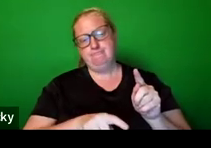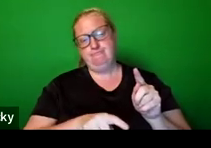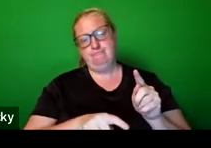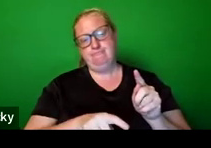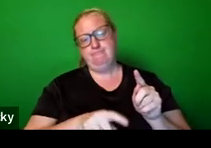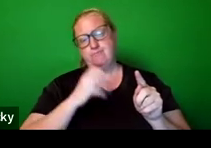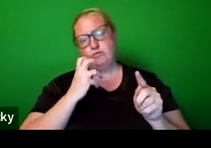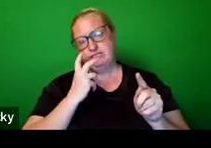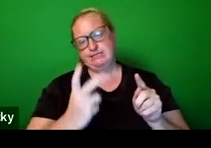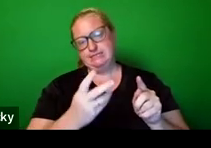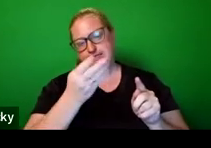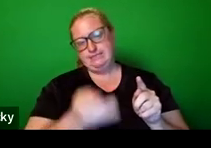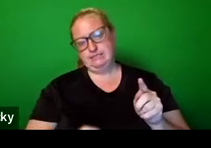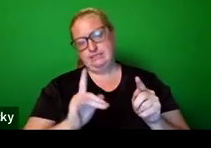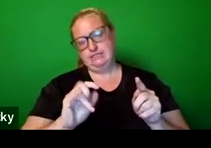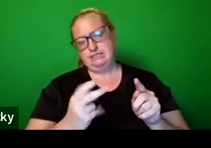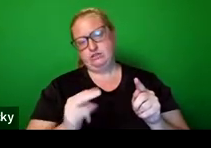it's reported out.